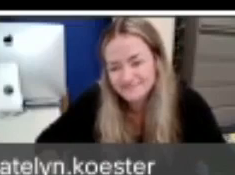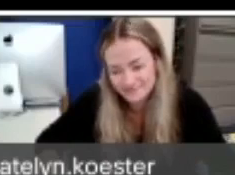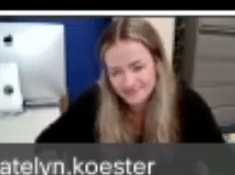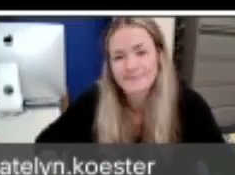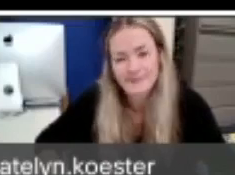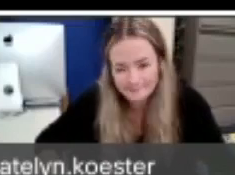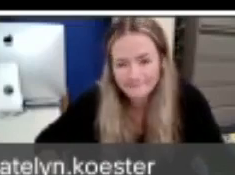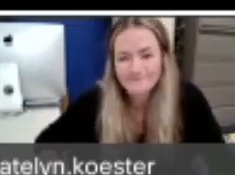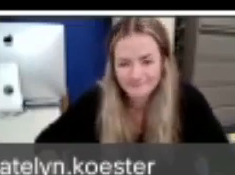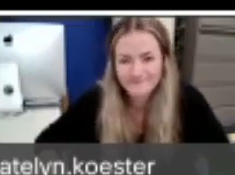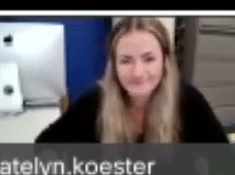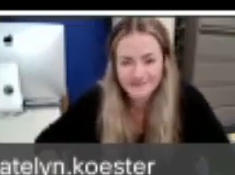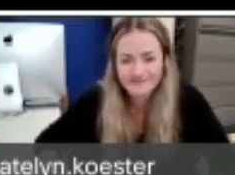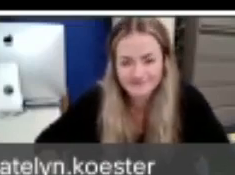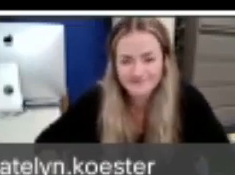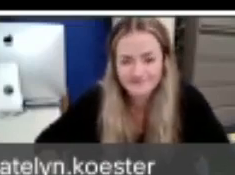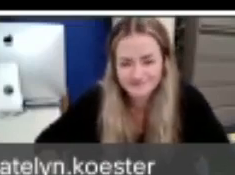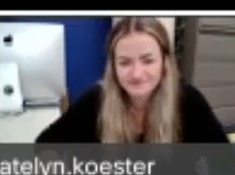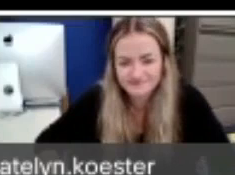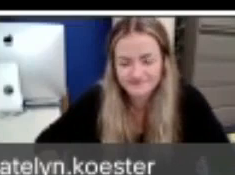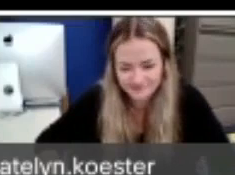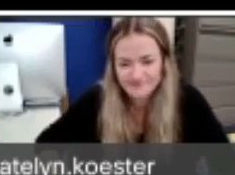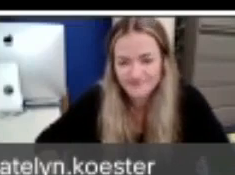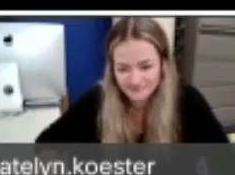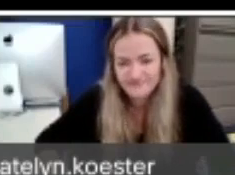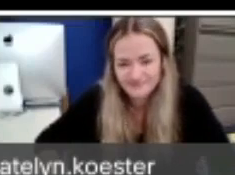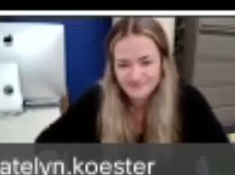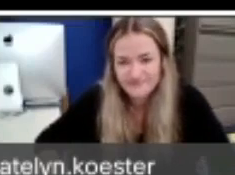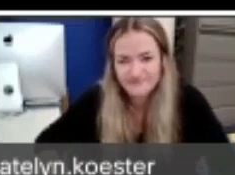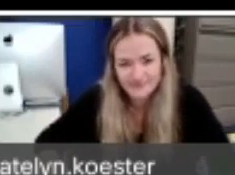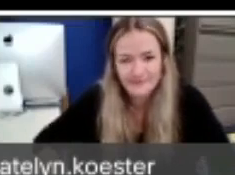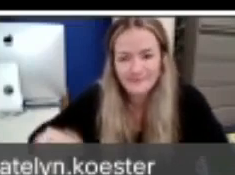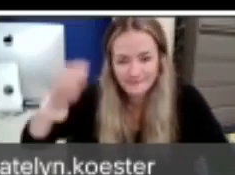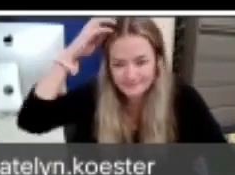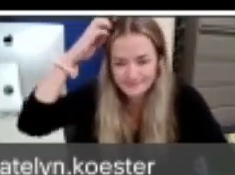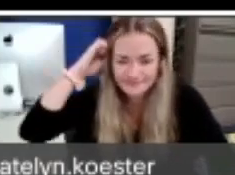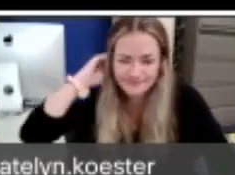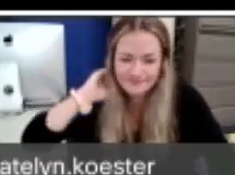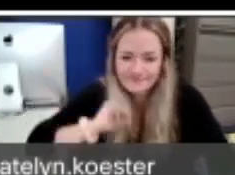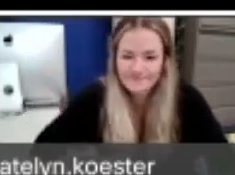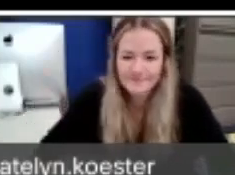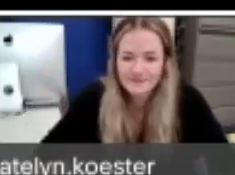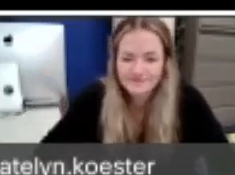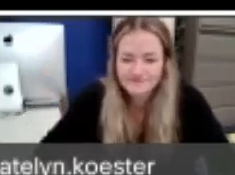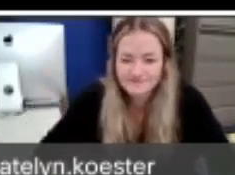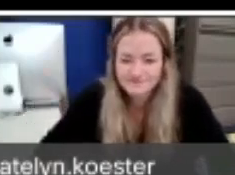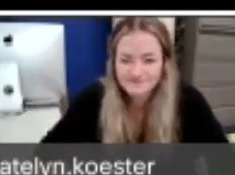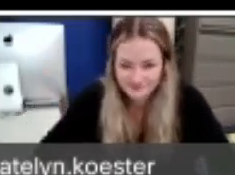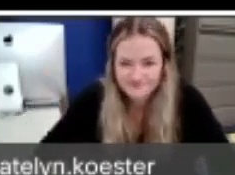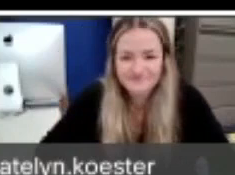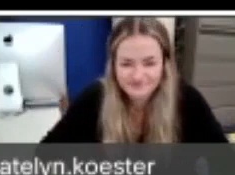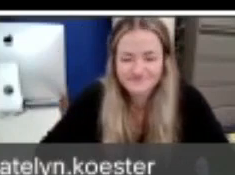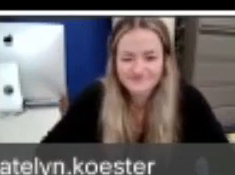next Tuesday, May 24th at 10:30. So we'll be back and continue learning about this. So